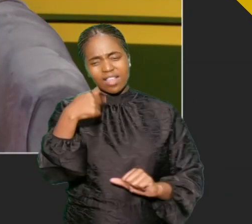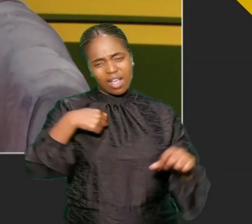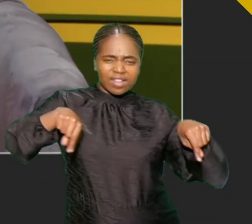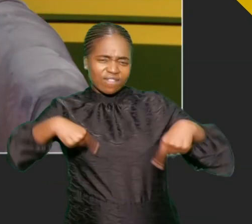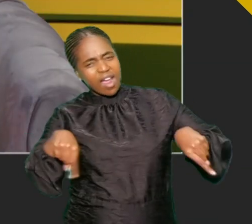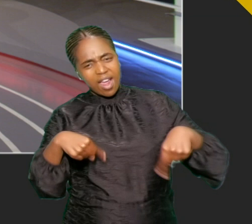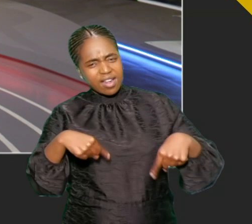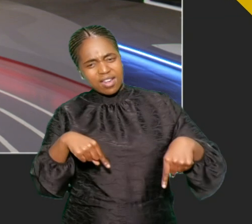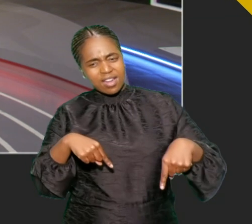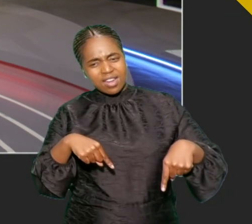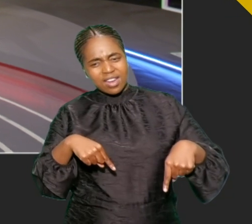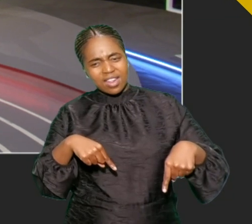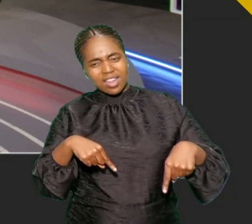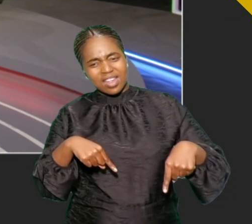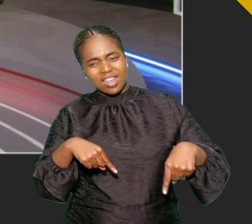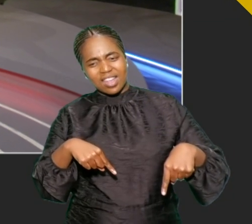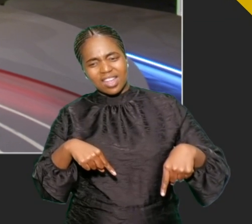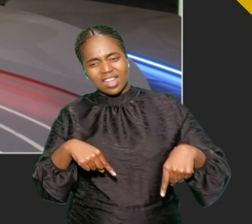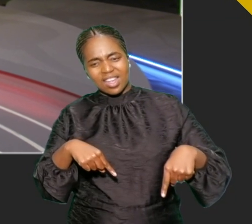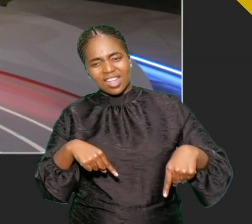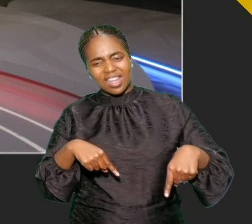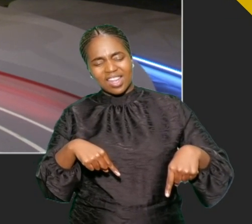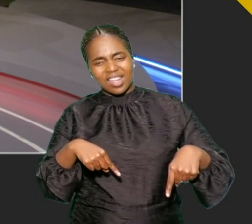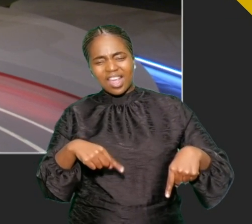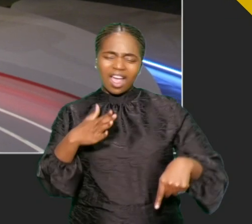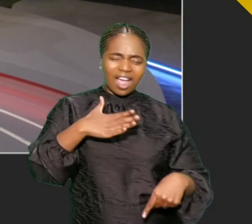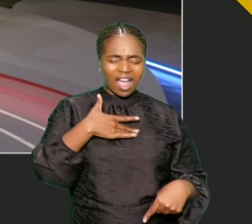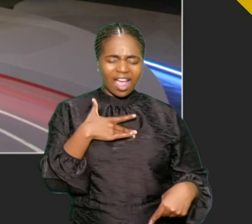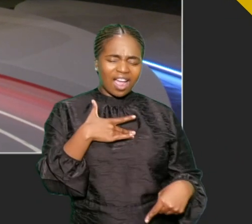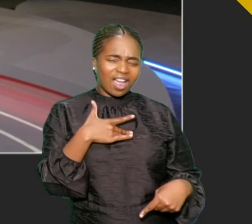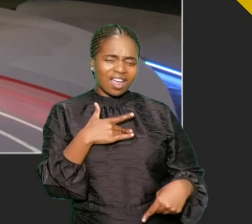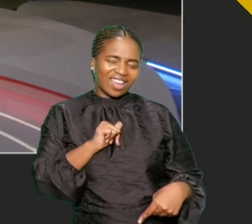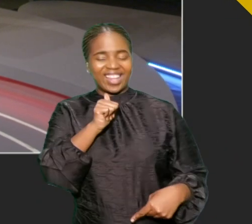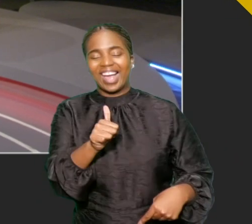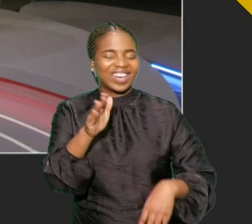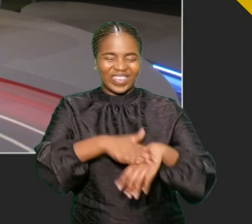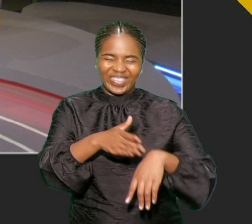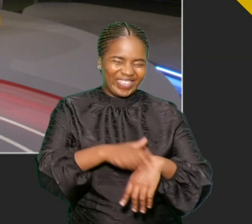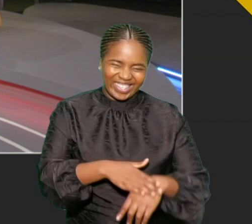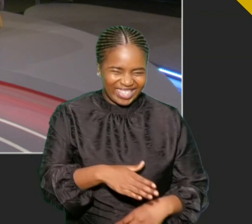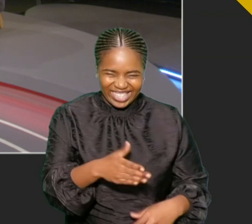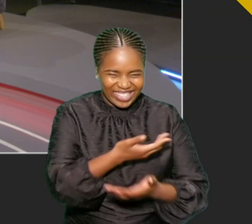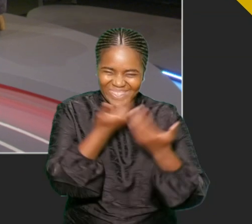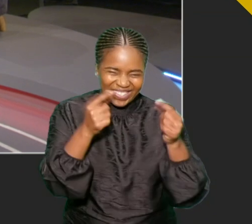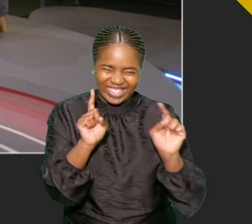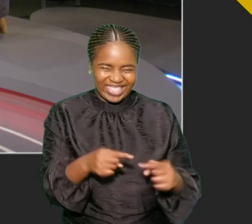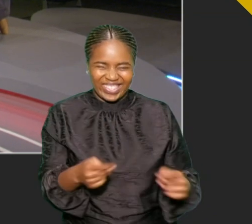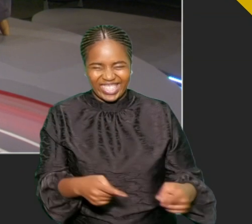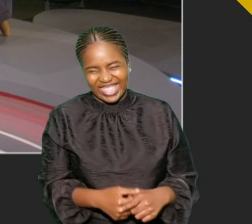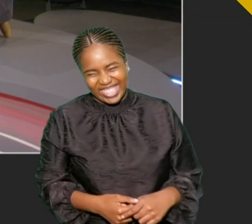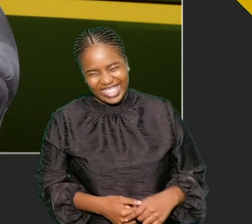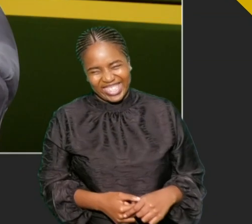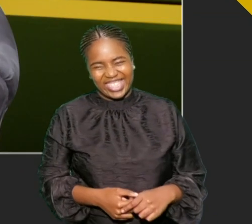afraid. I was petrified. I don't know the rest. Sithi sibonga